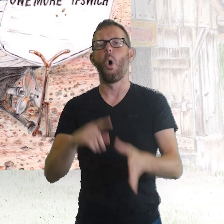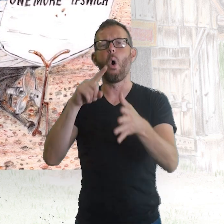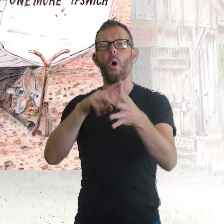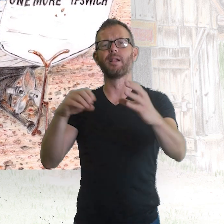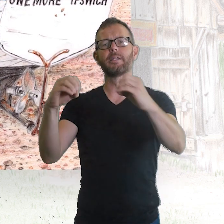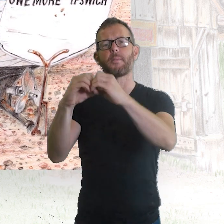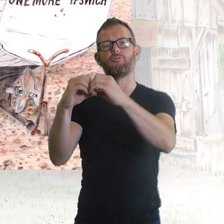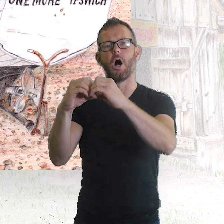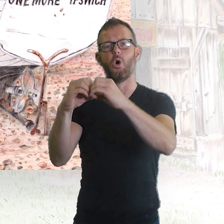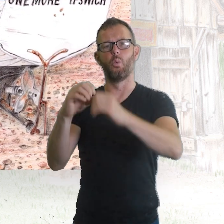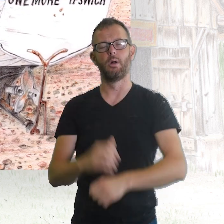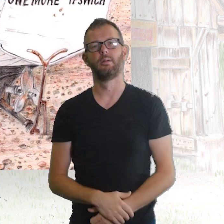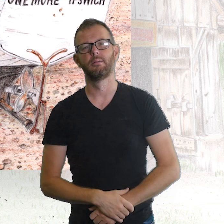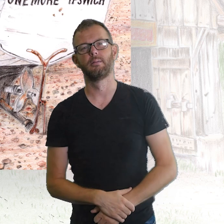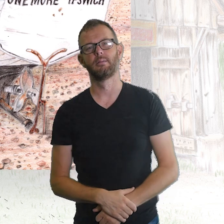Aldborough.